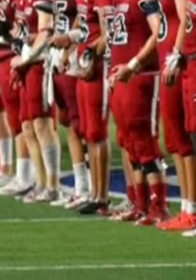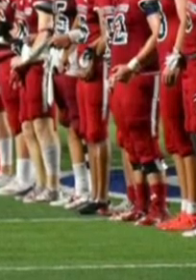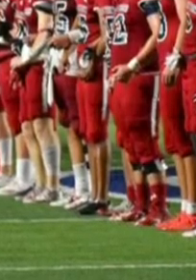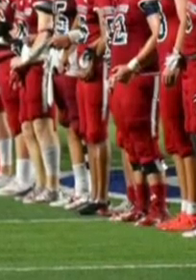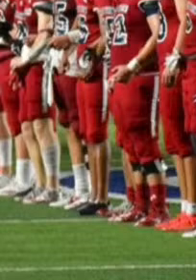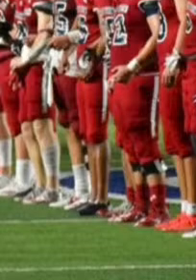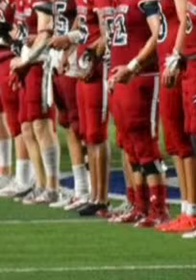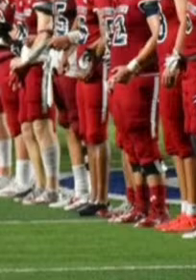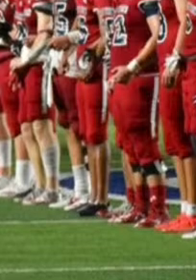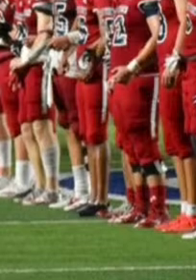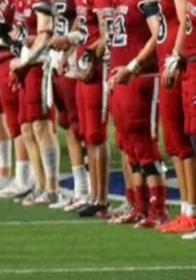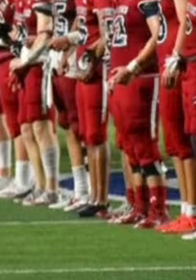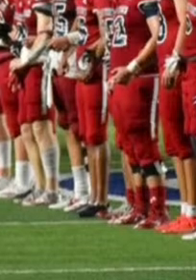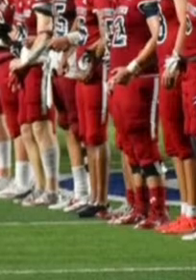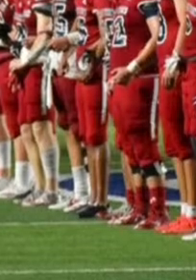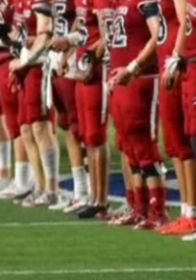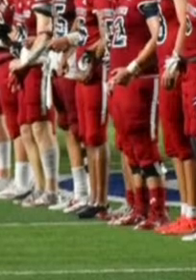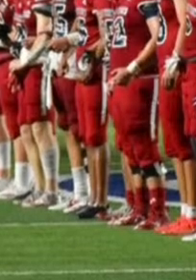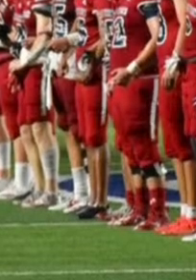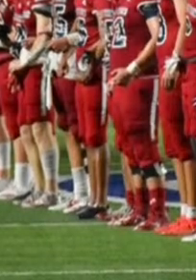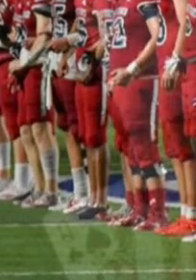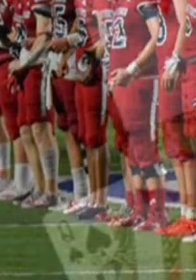sunrise.